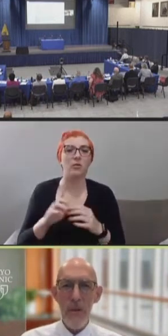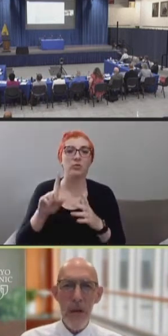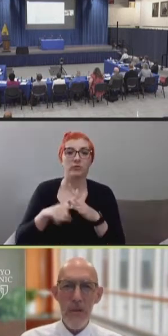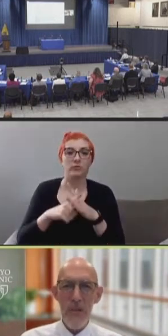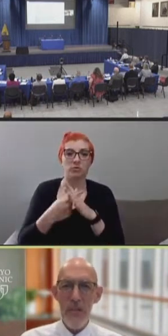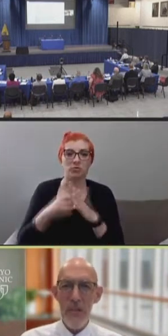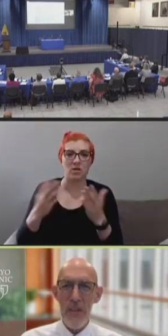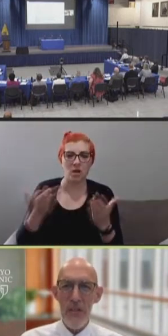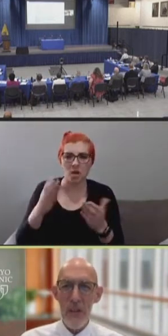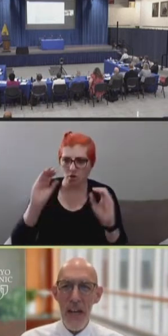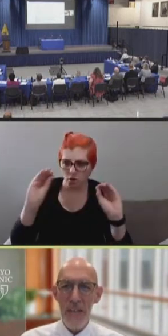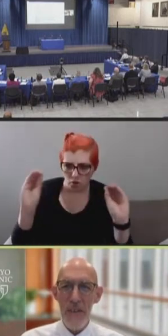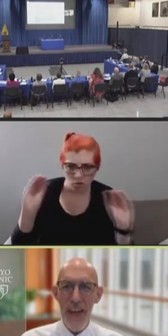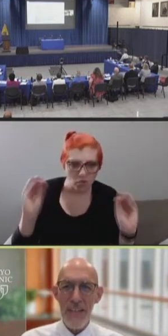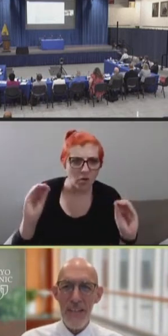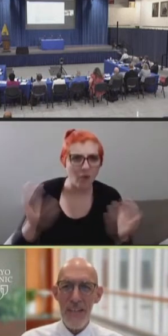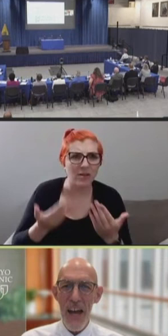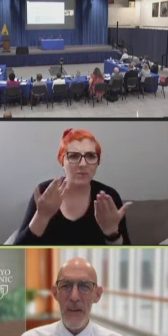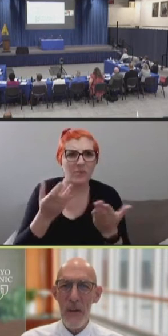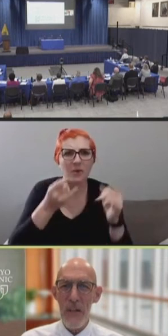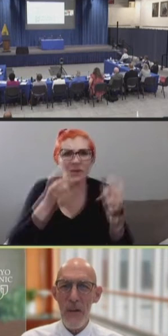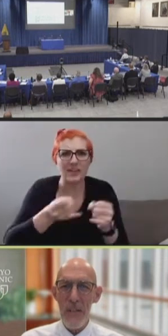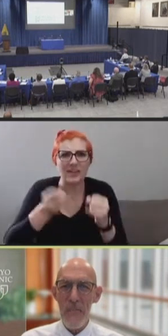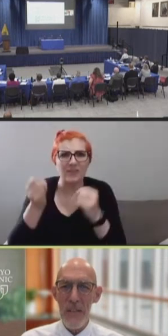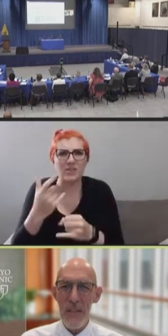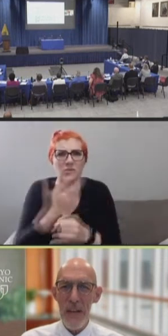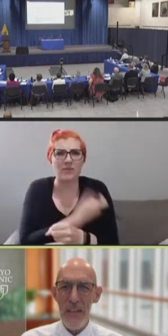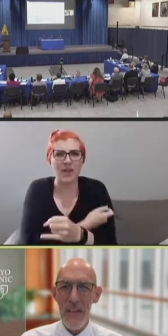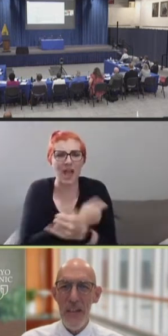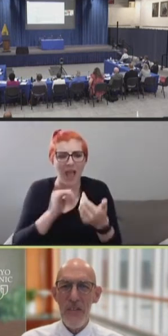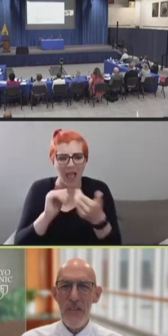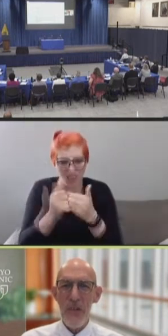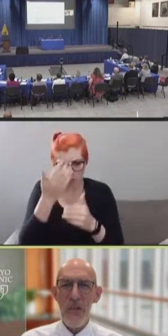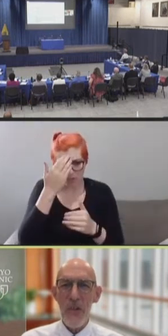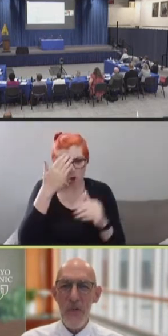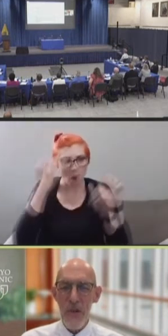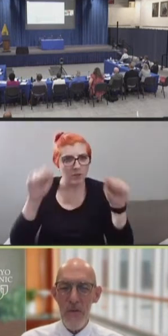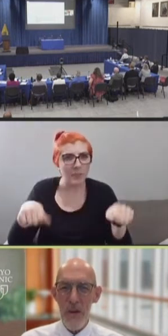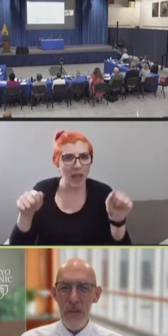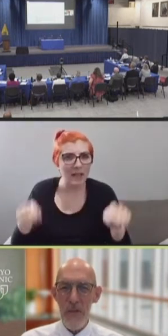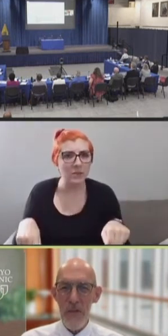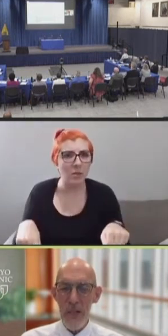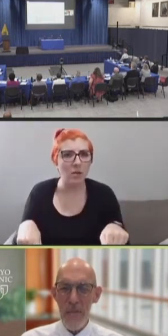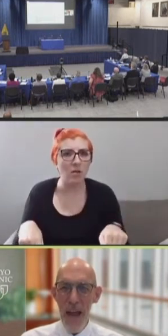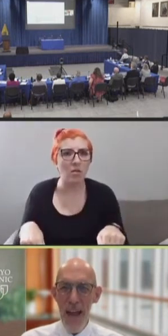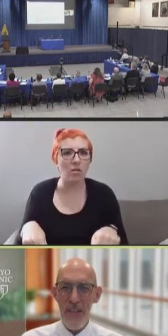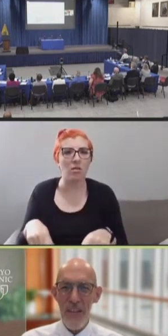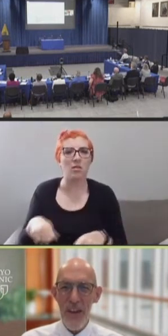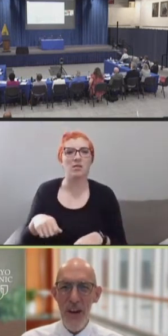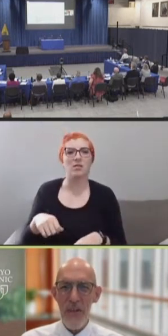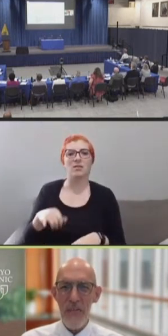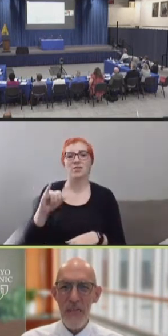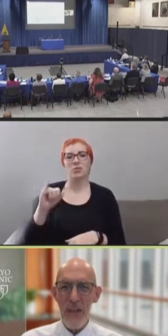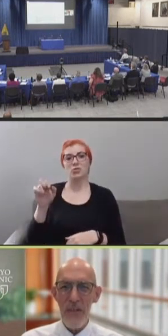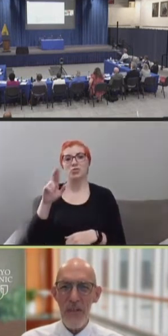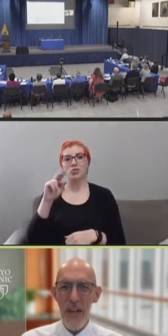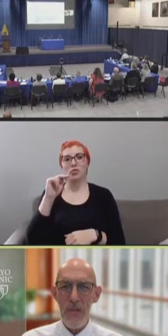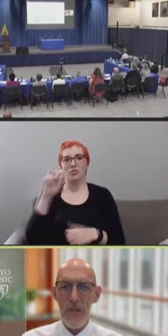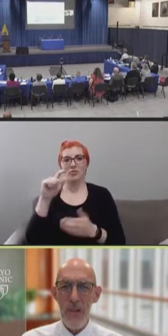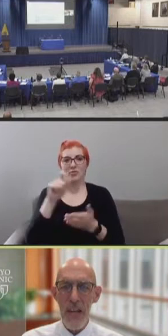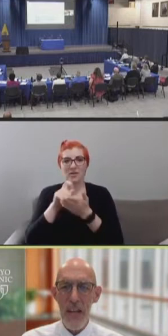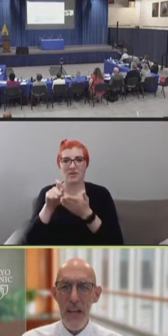ever proposed individualized vaccines. How do we know it can be done? Journal reviewers, if you can imagine, the author fails